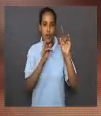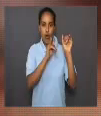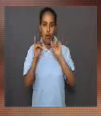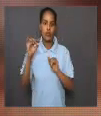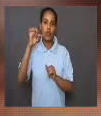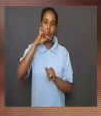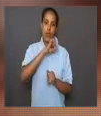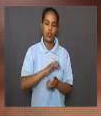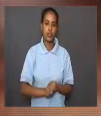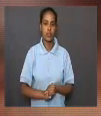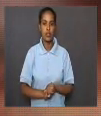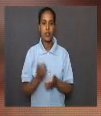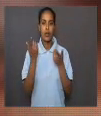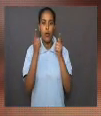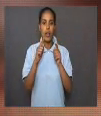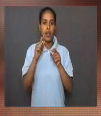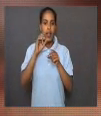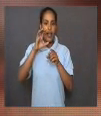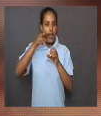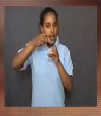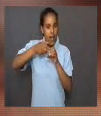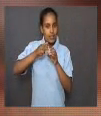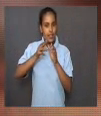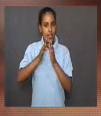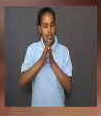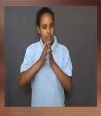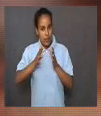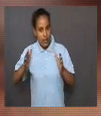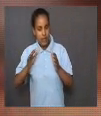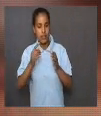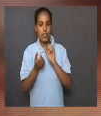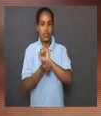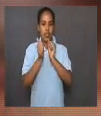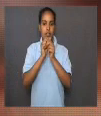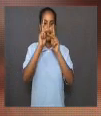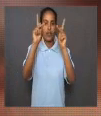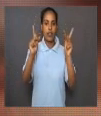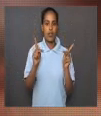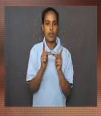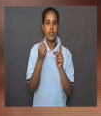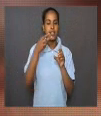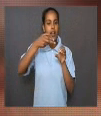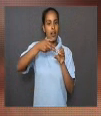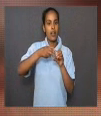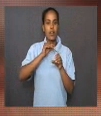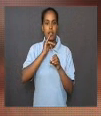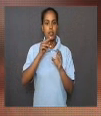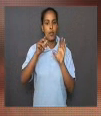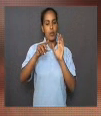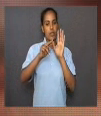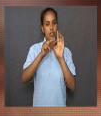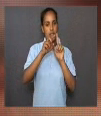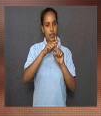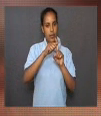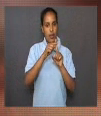Sentence D is also false. When a gas expands, the change in the volume of